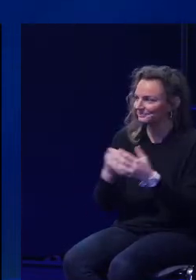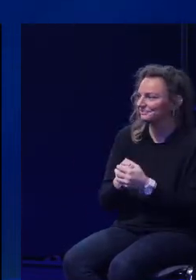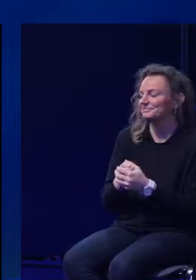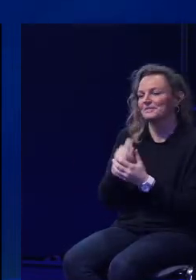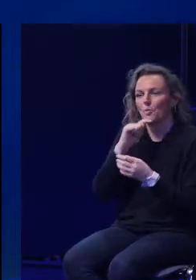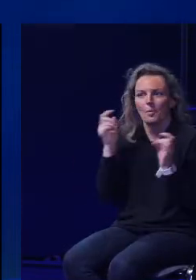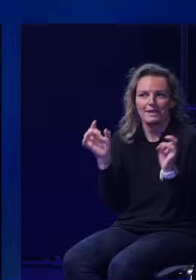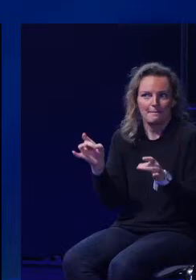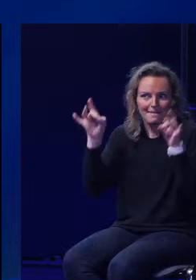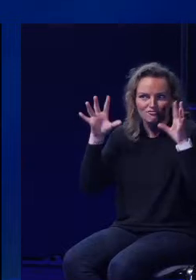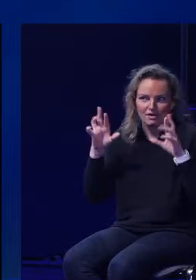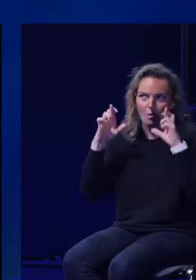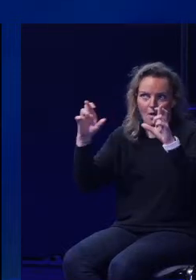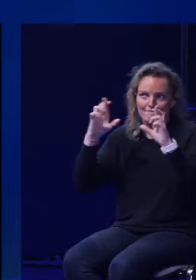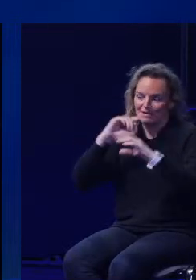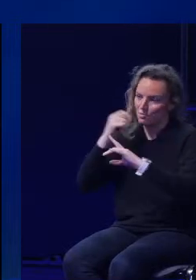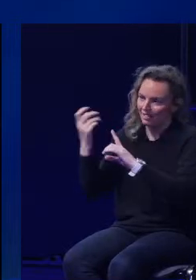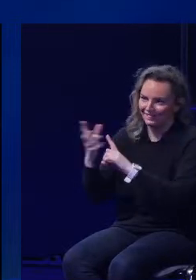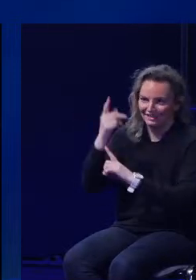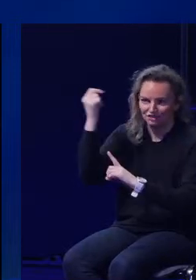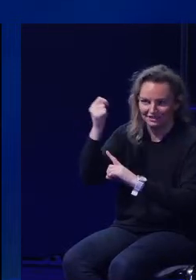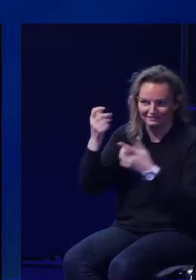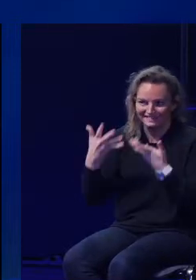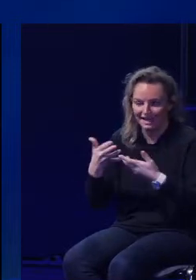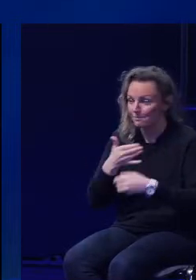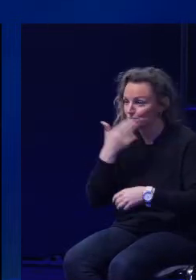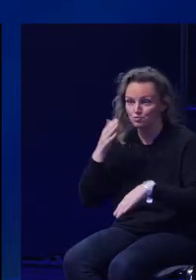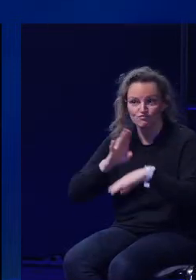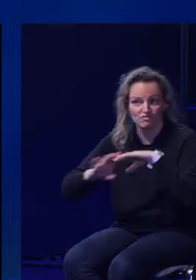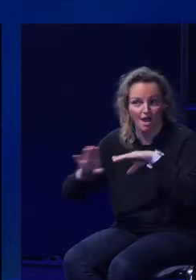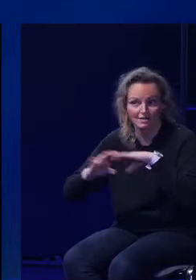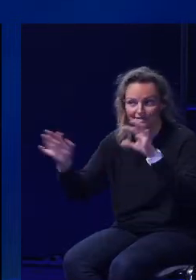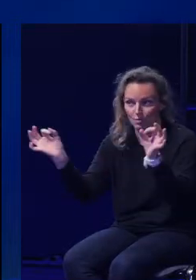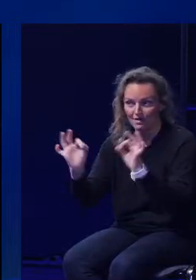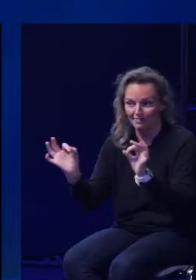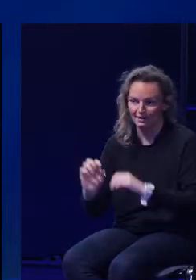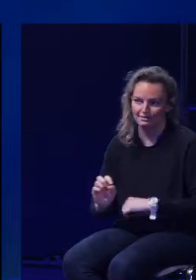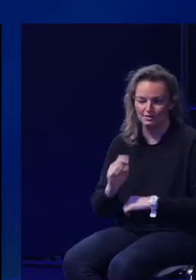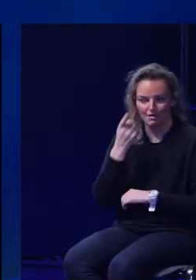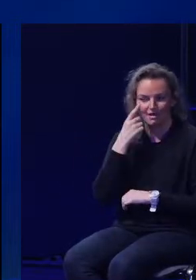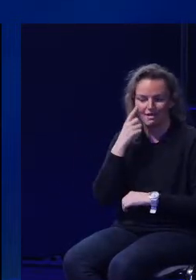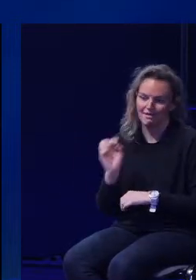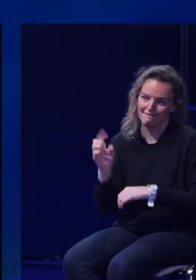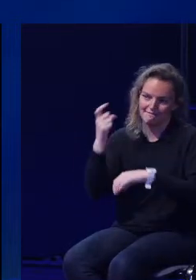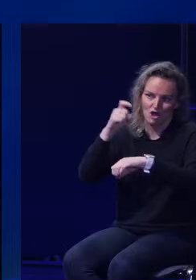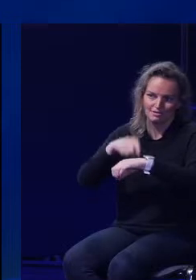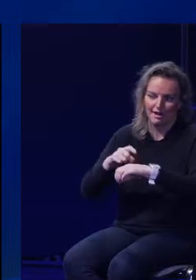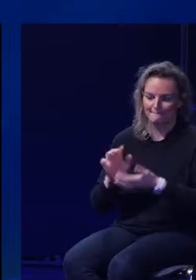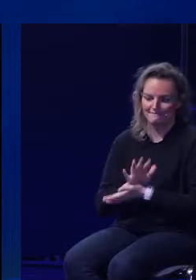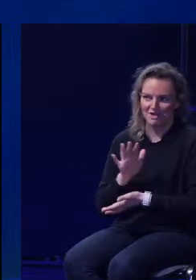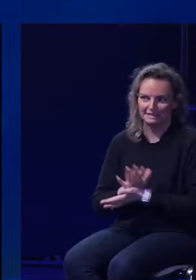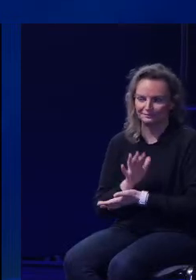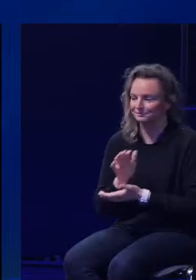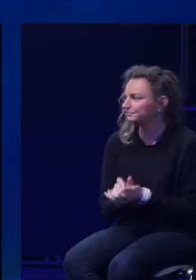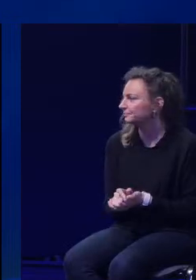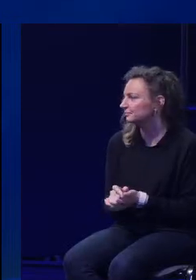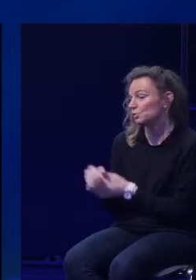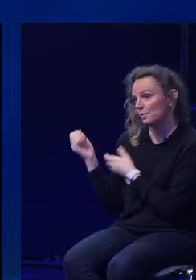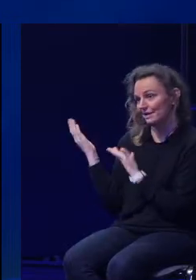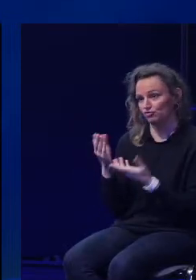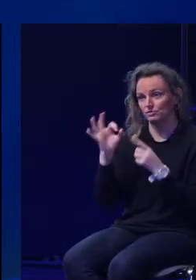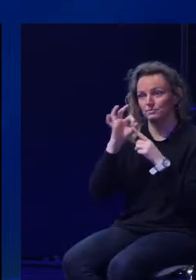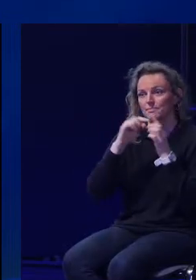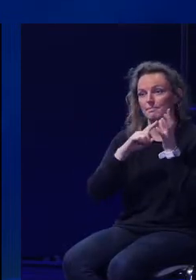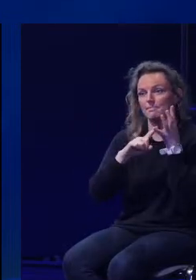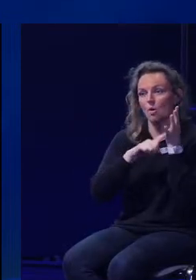if we pull it off. We have not rehearsed this, so this is going to be a lot of fun. Let me introduce Paul